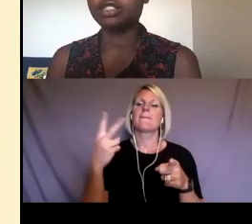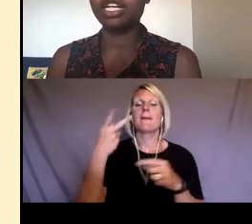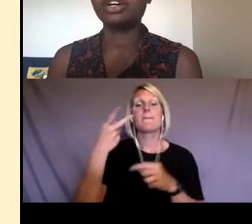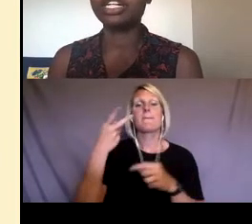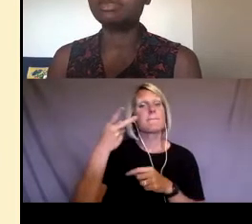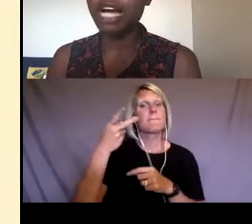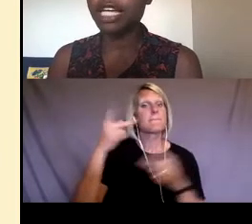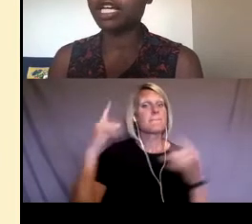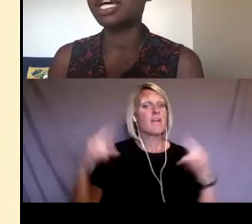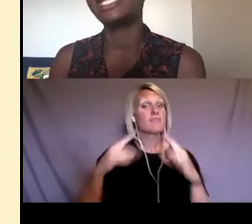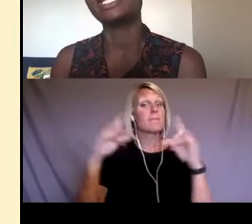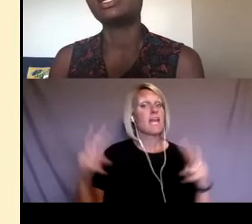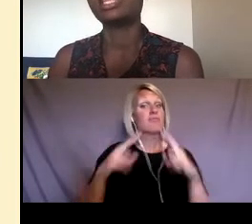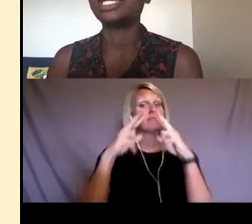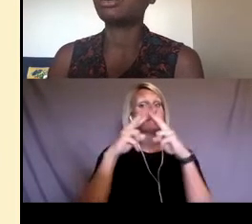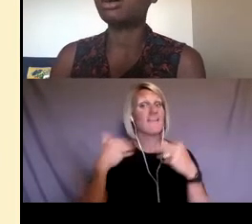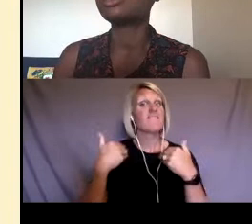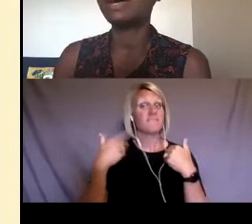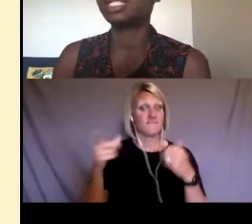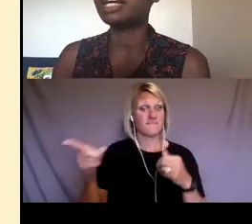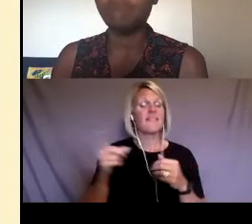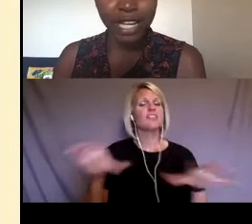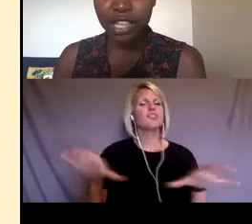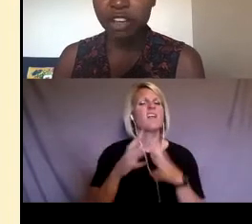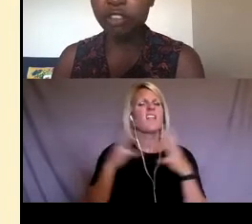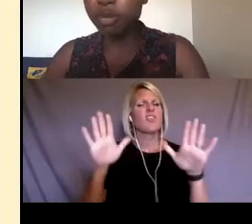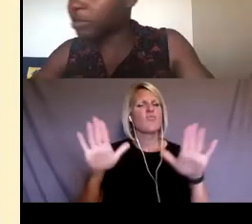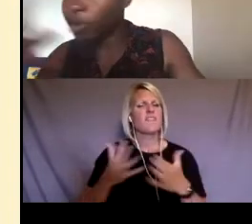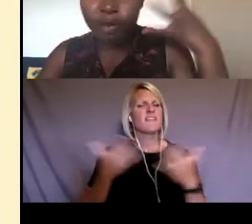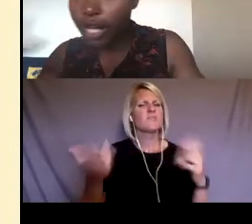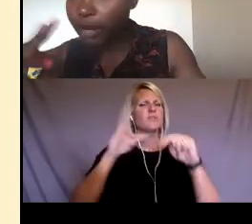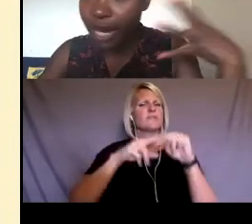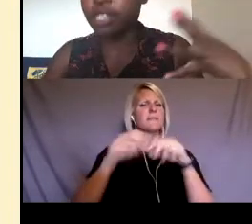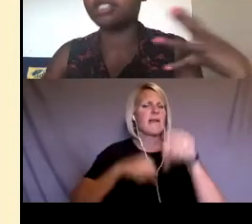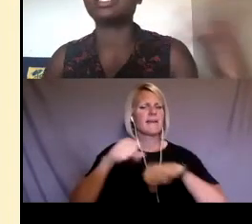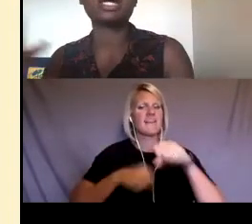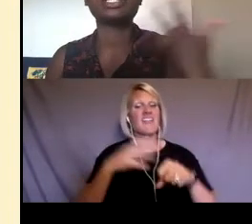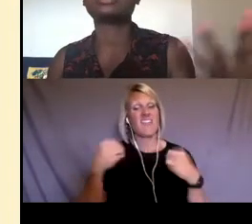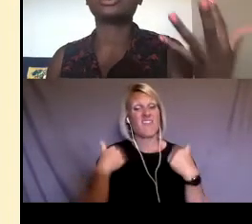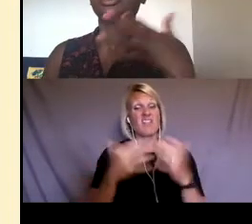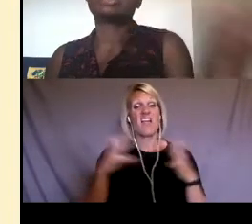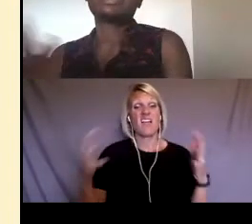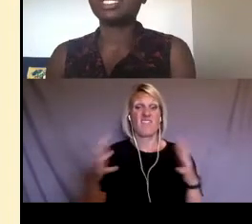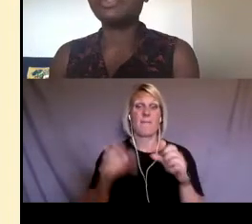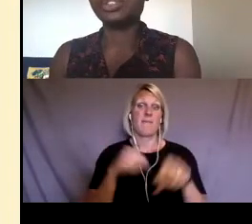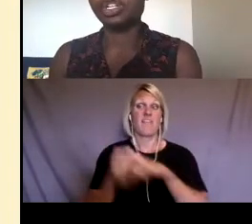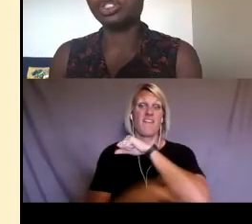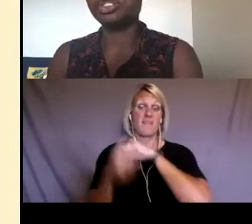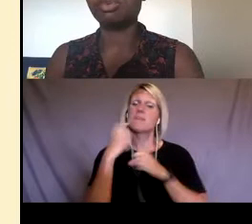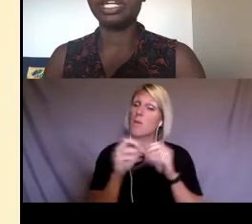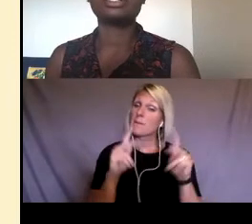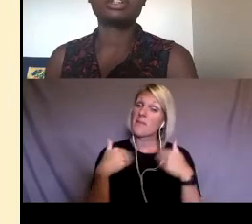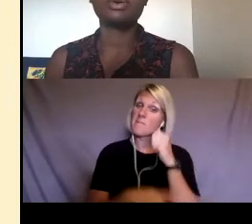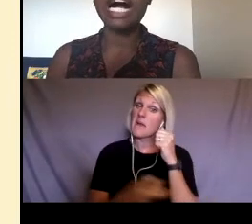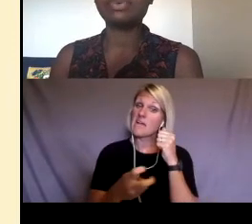things to increase biking, and they also have a lot of bike theft because more people have bikes and they don't have the infrastructure to